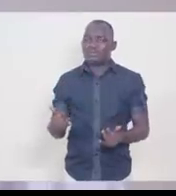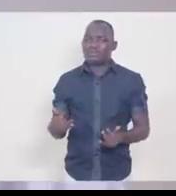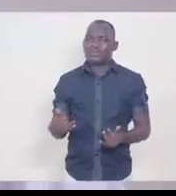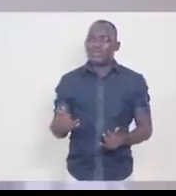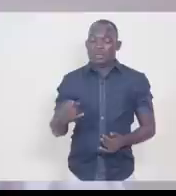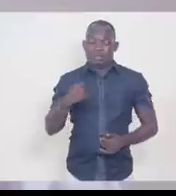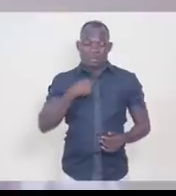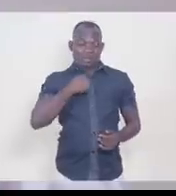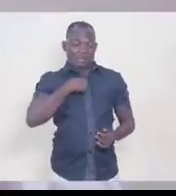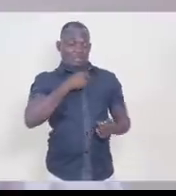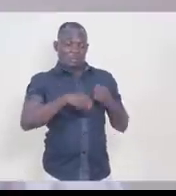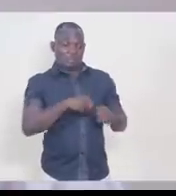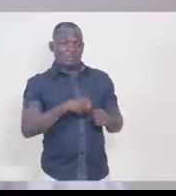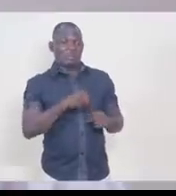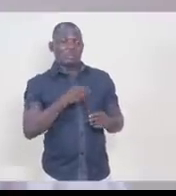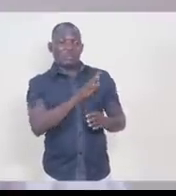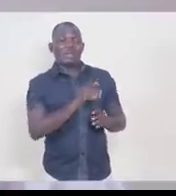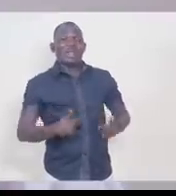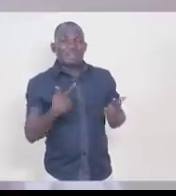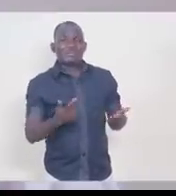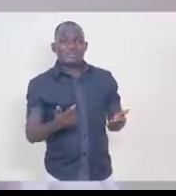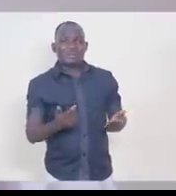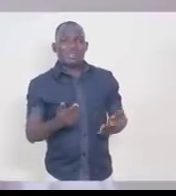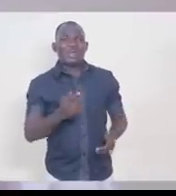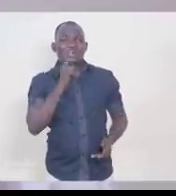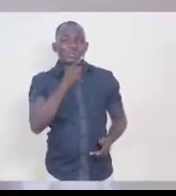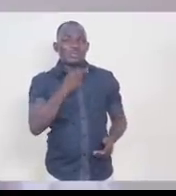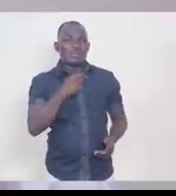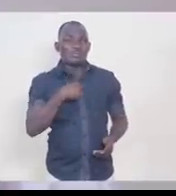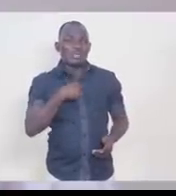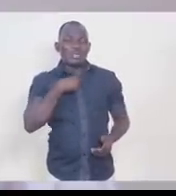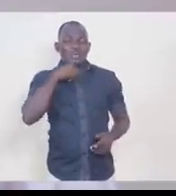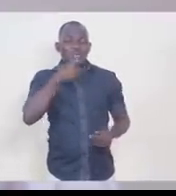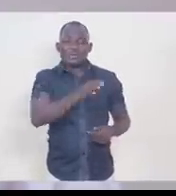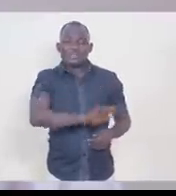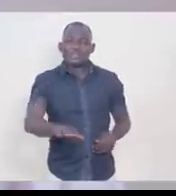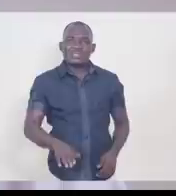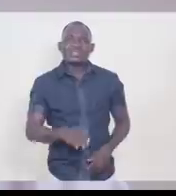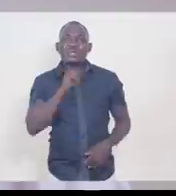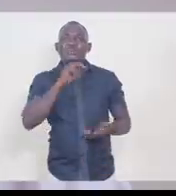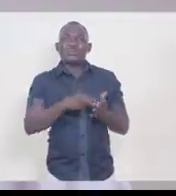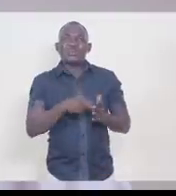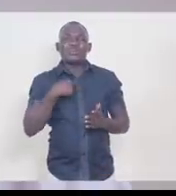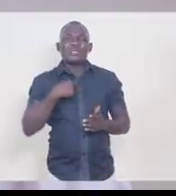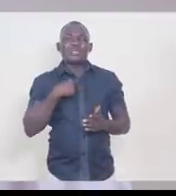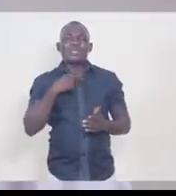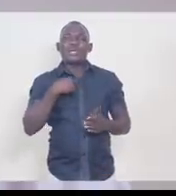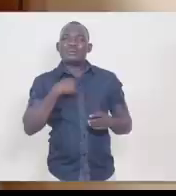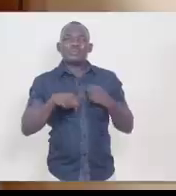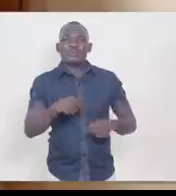I am now the problem in your life. See, the fact that I cannot give you any children doesn't make me less of a